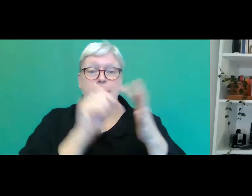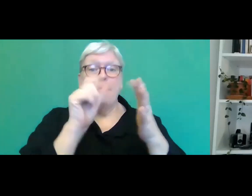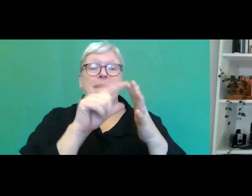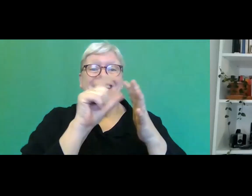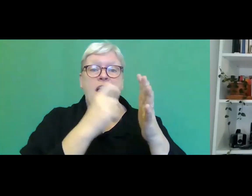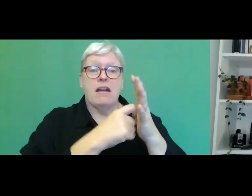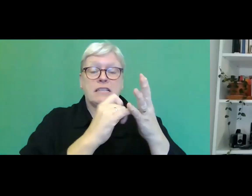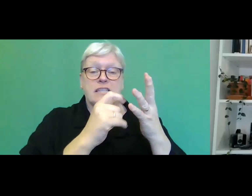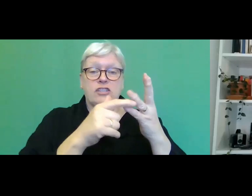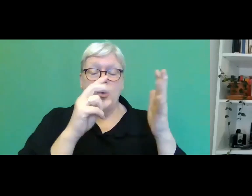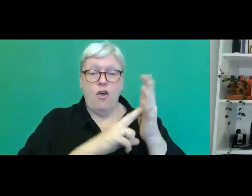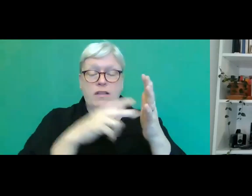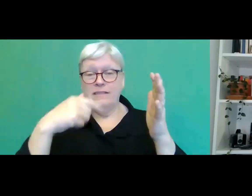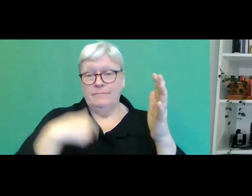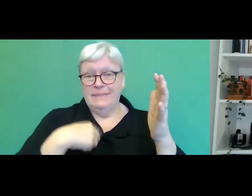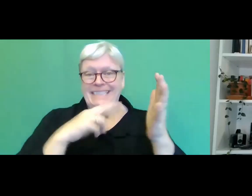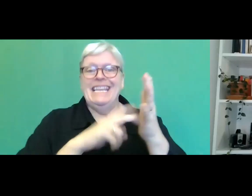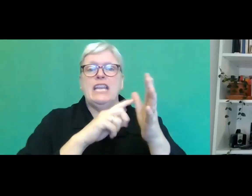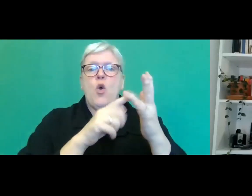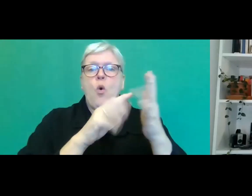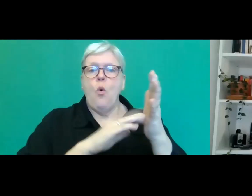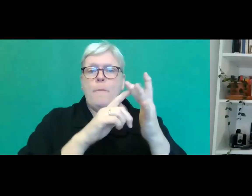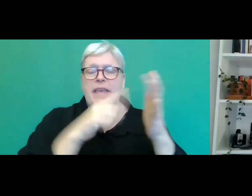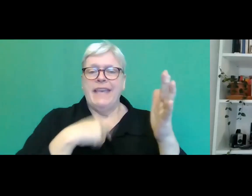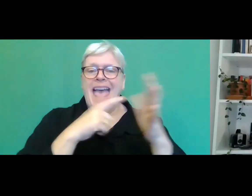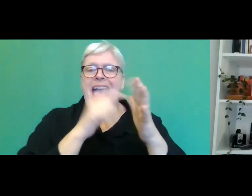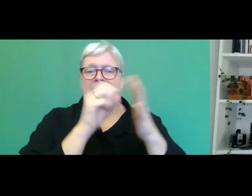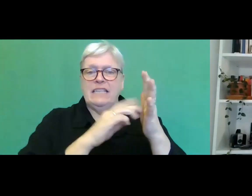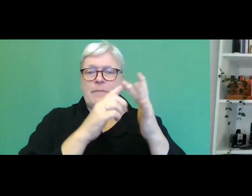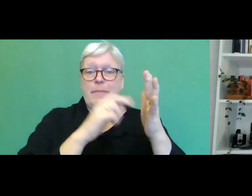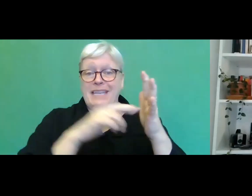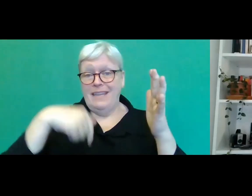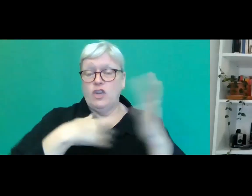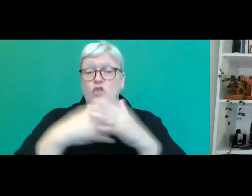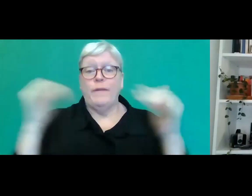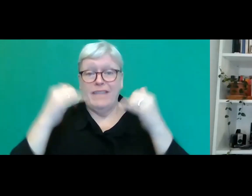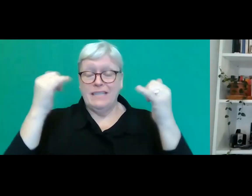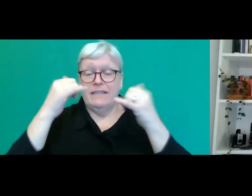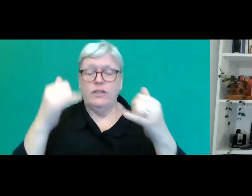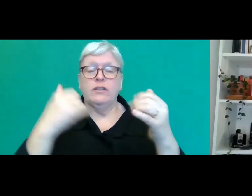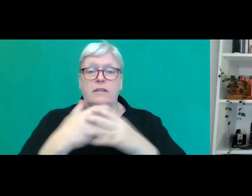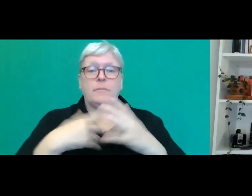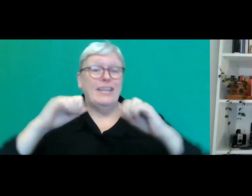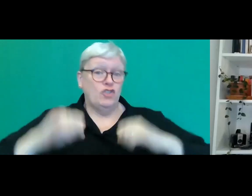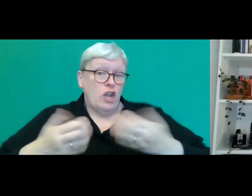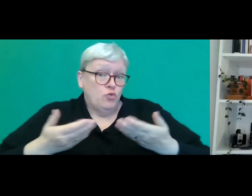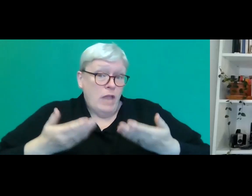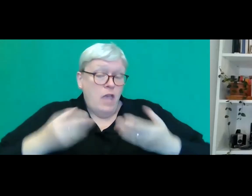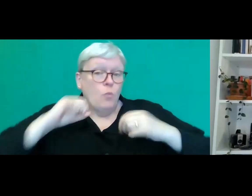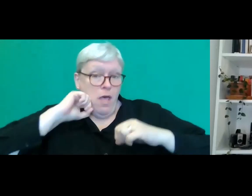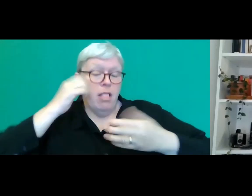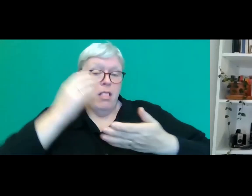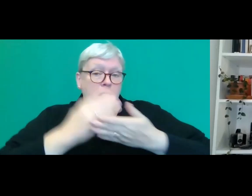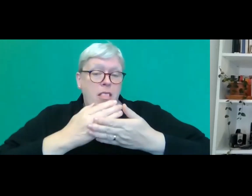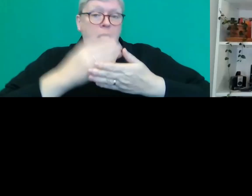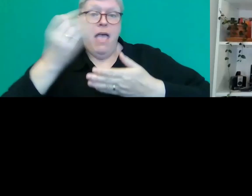the administrative coordinator here at the festival. That's a mouthful, but I've got my chairing hat on today. We have